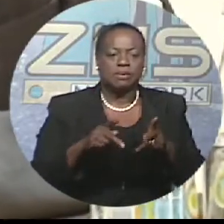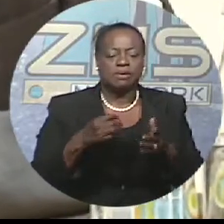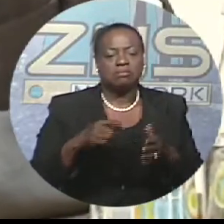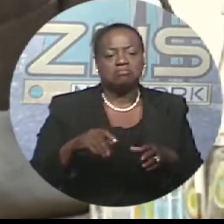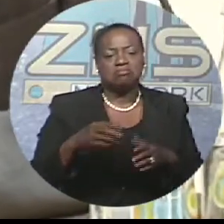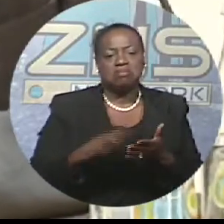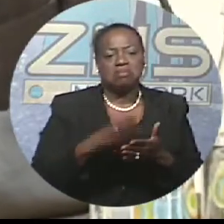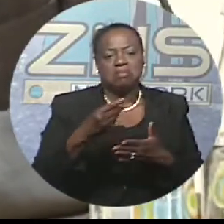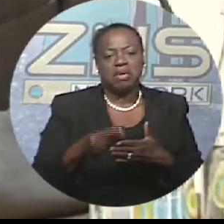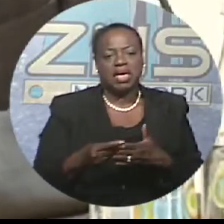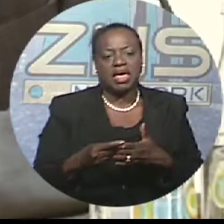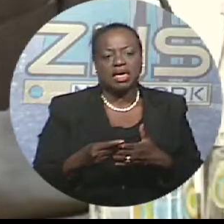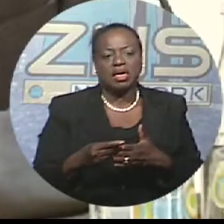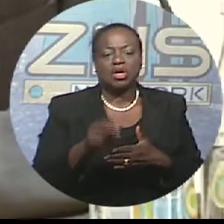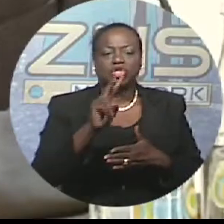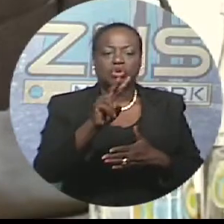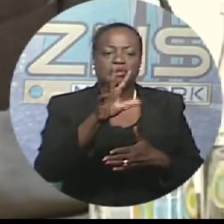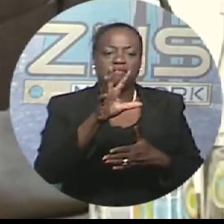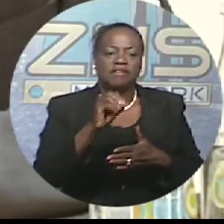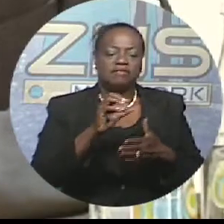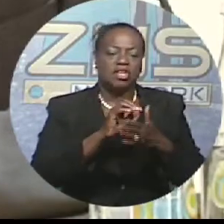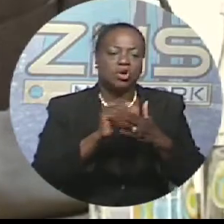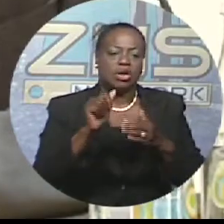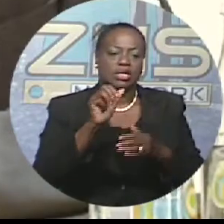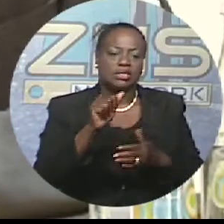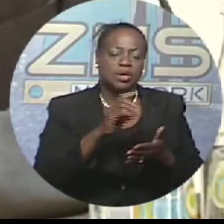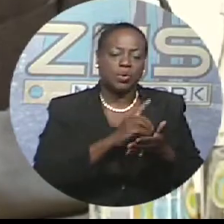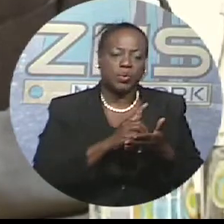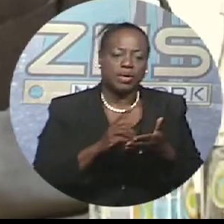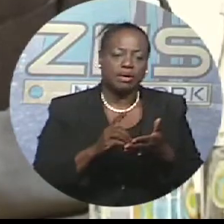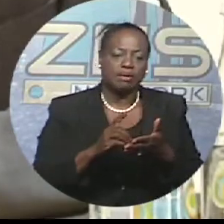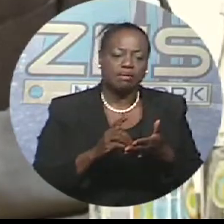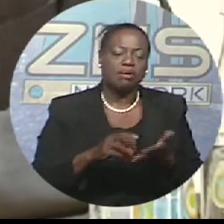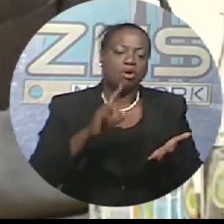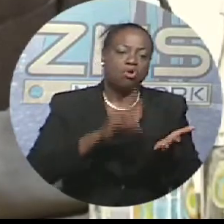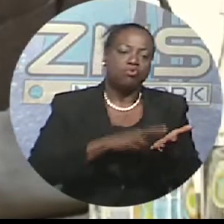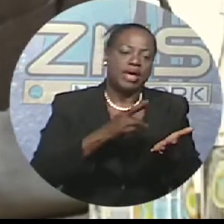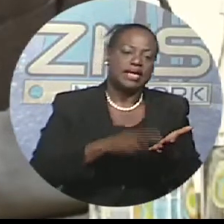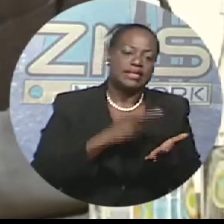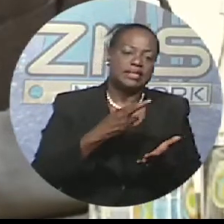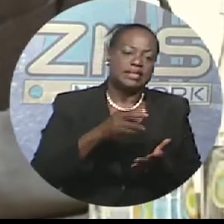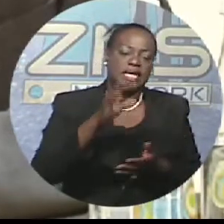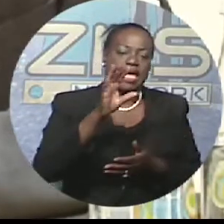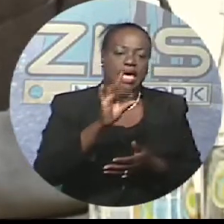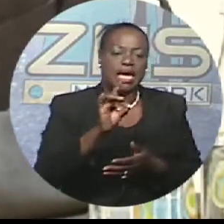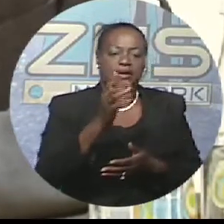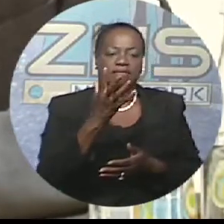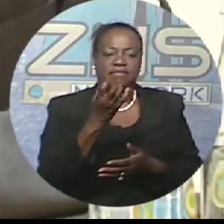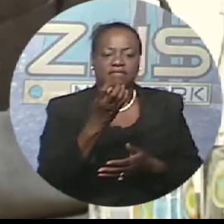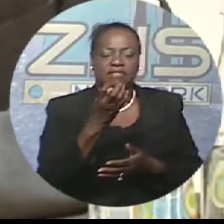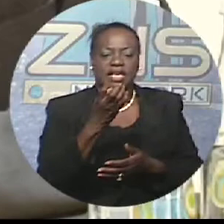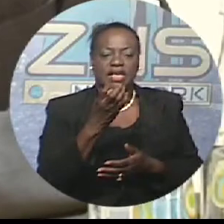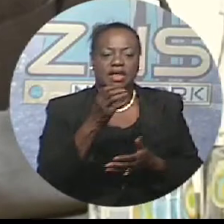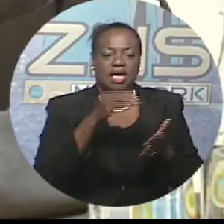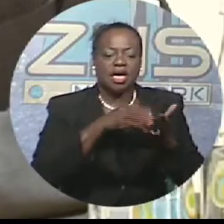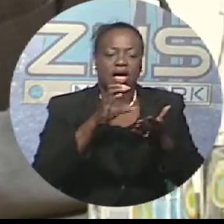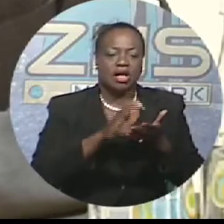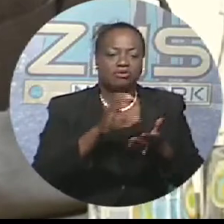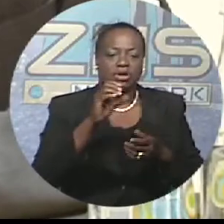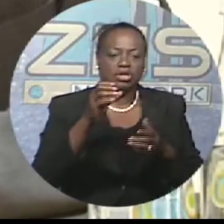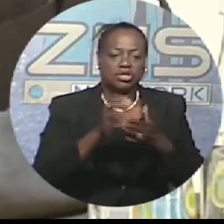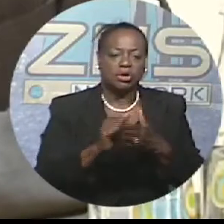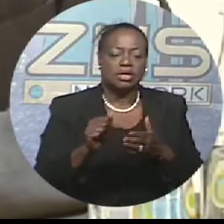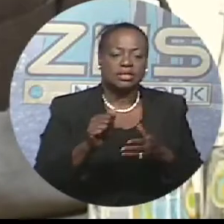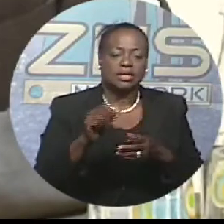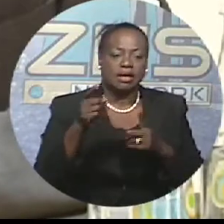employee $250 a week, you're paying rent at $800 a month, that's $1,800. It's